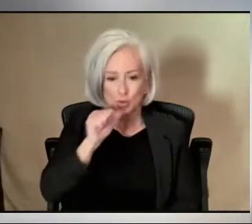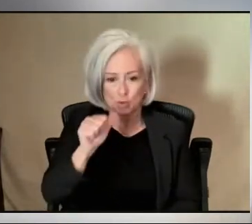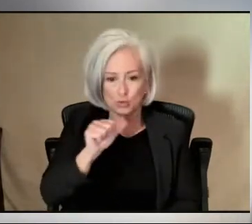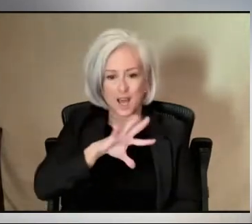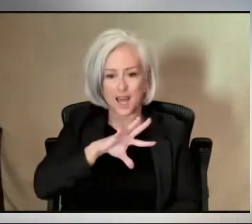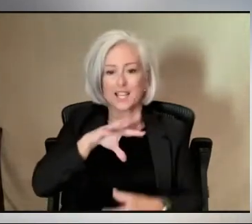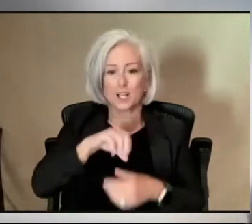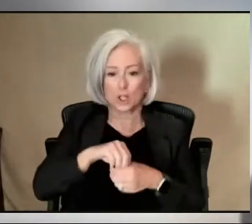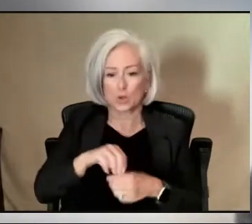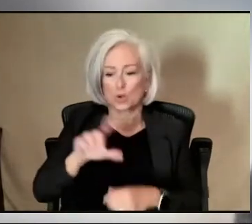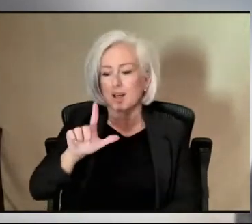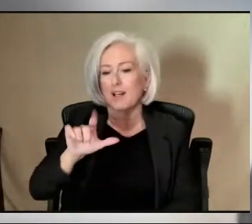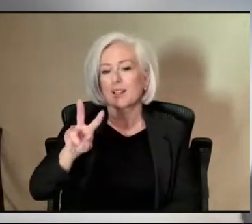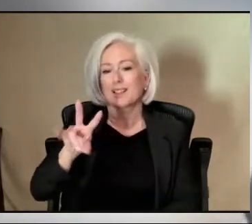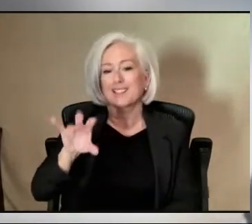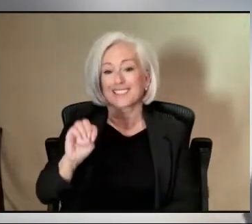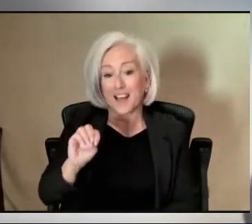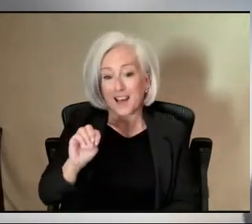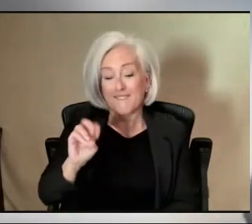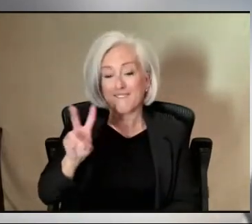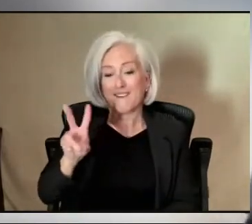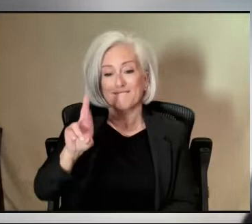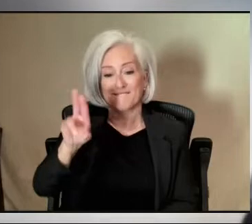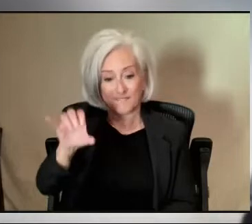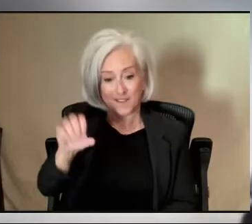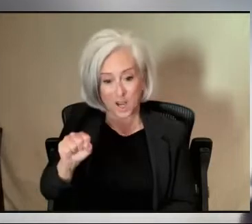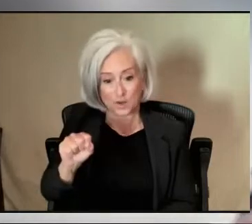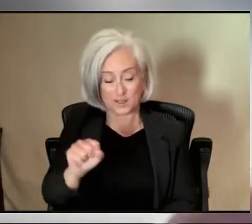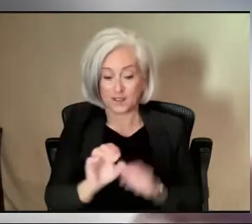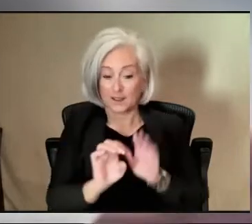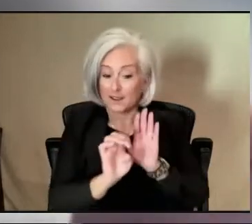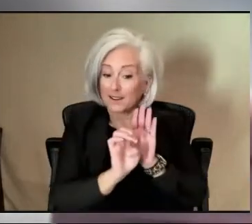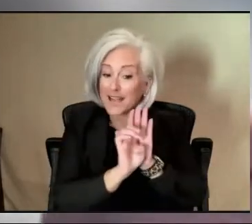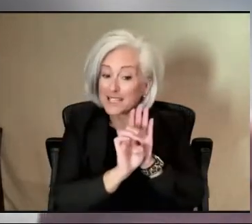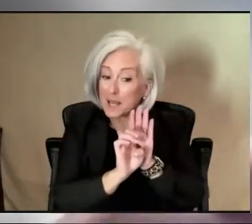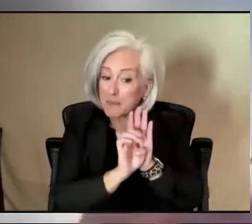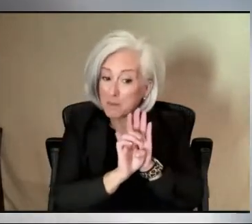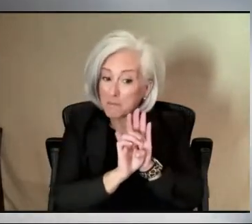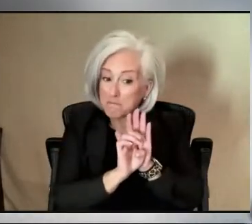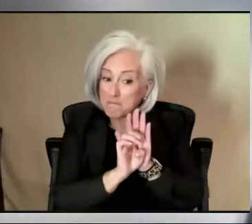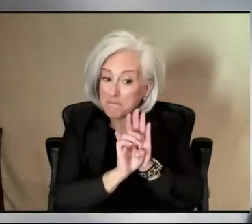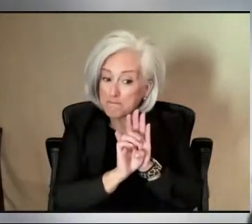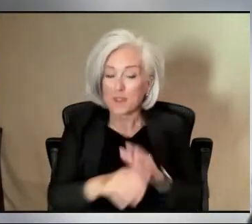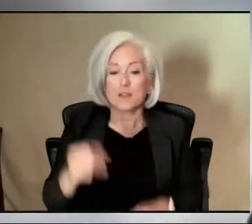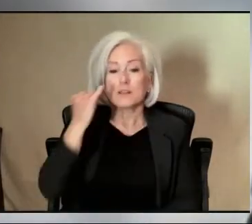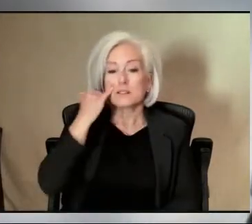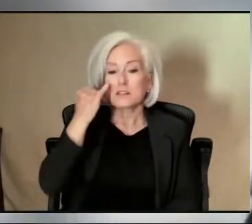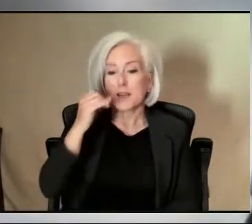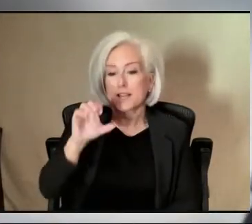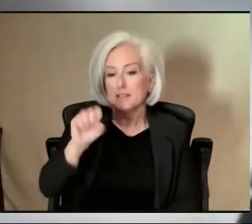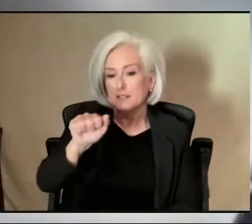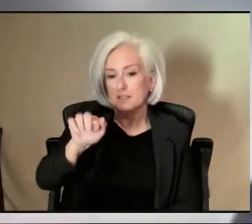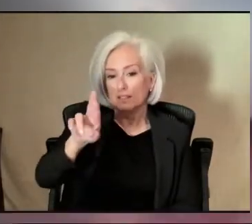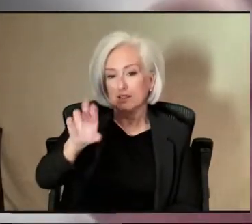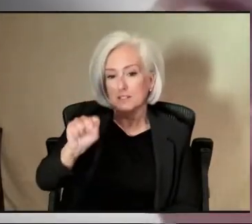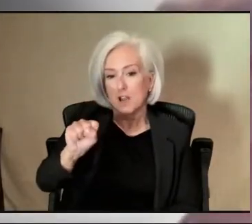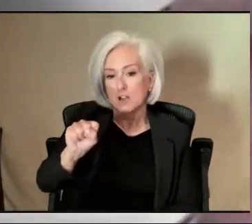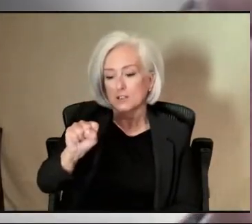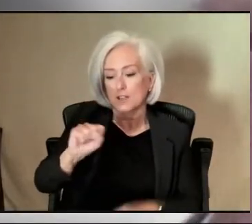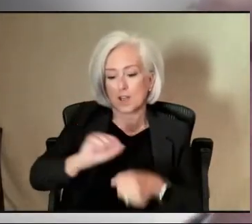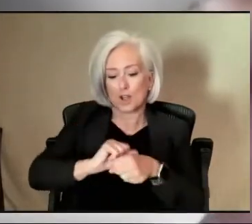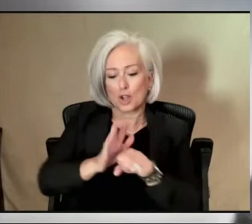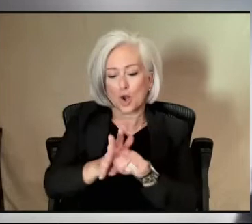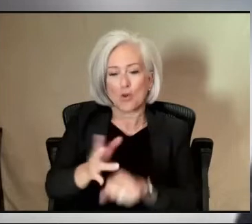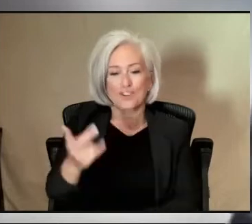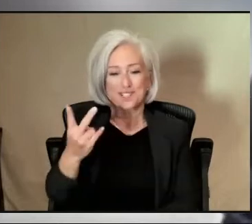virus. If we could just use as an example, let's say that SARS-CoV-2 was this pen, which doesn't show up